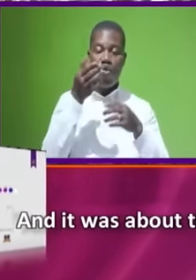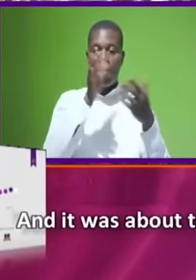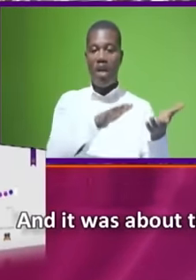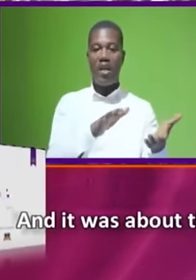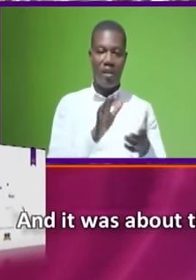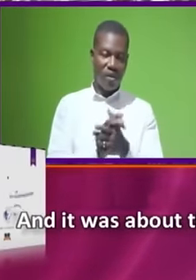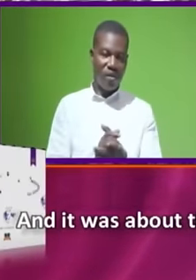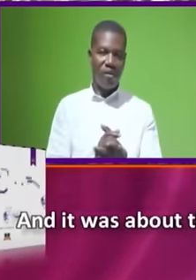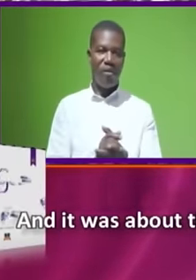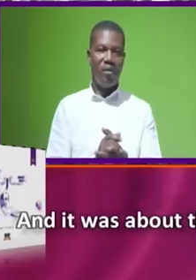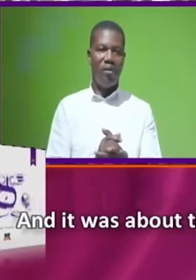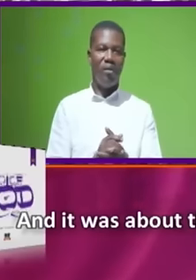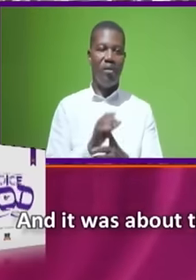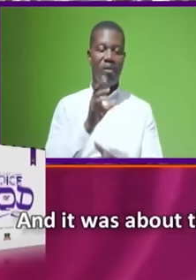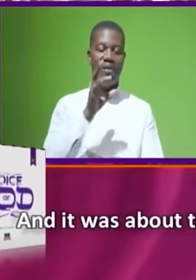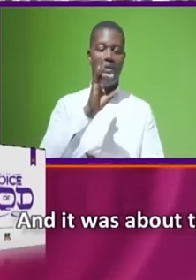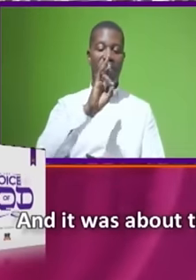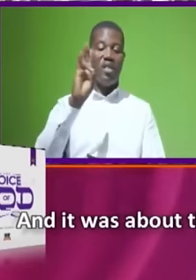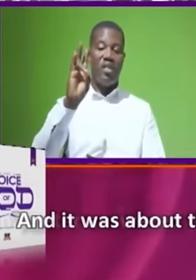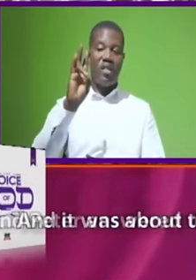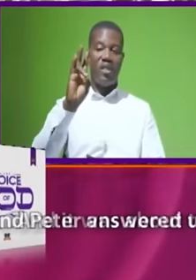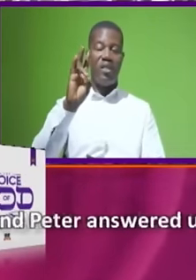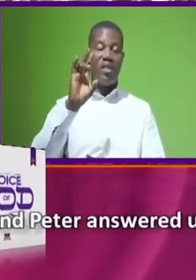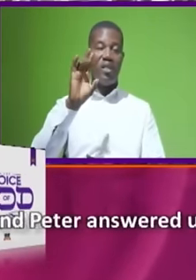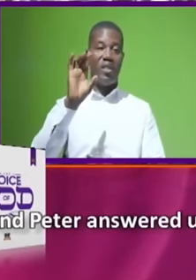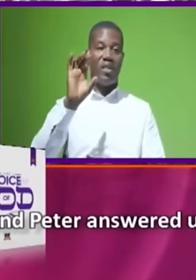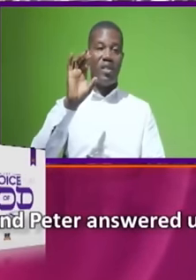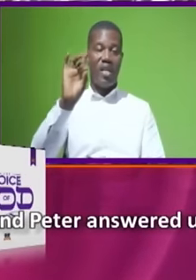Na ebase ebeye don hwere miensa kire no. Verse 8. Uh-huh. Verse 8.